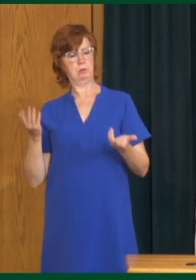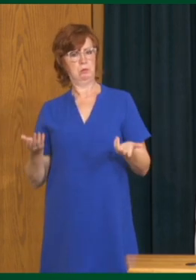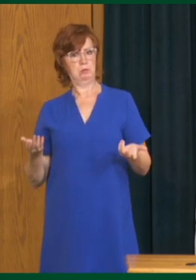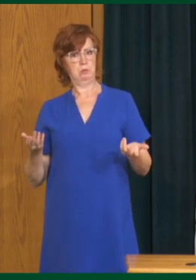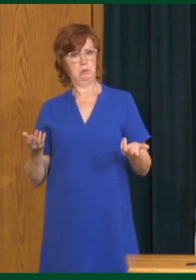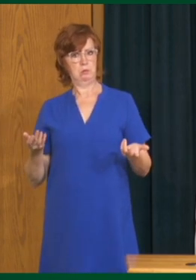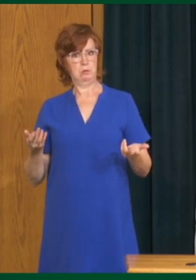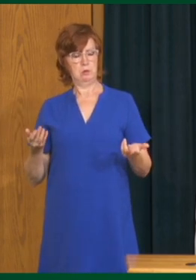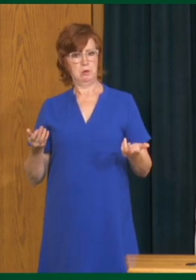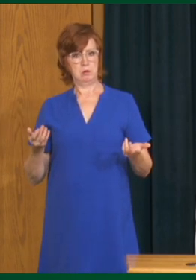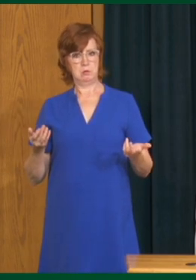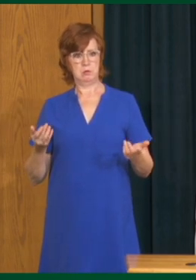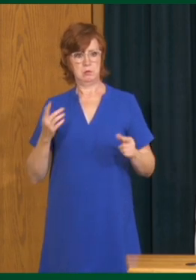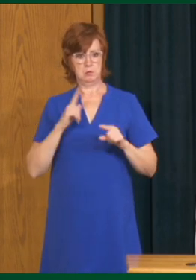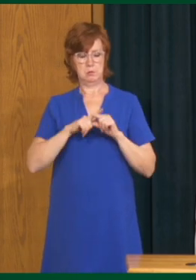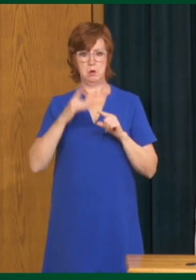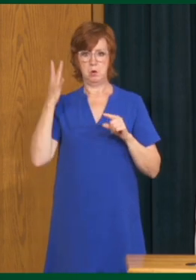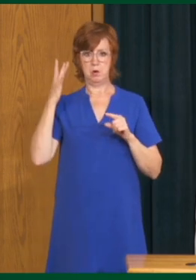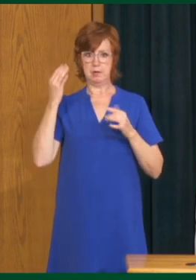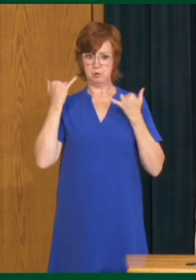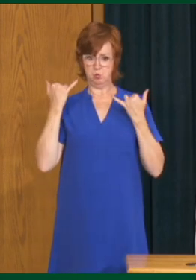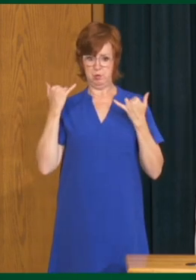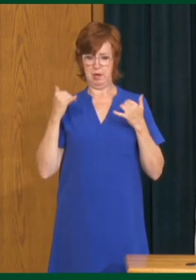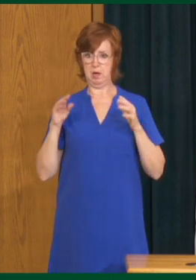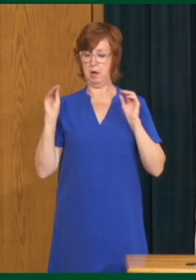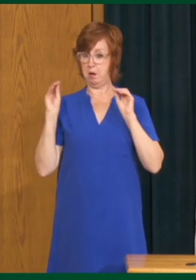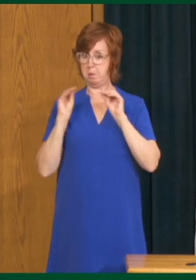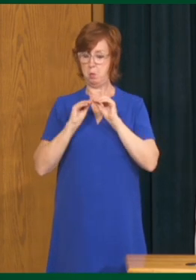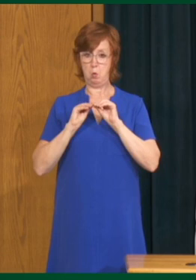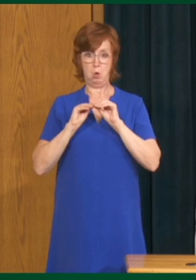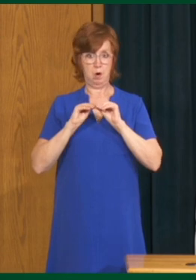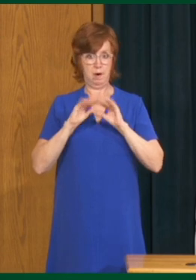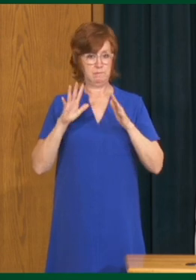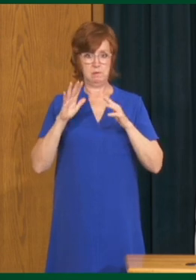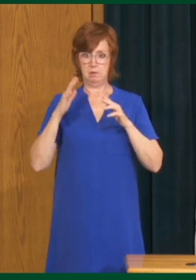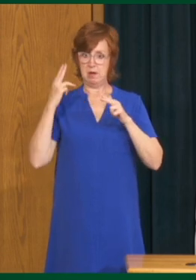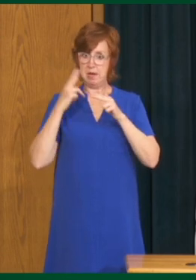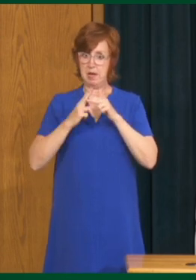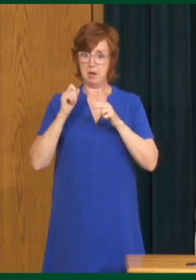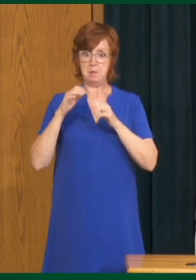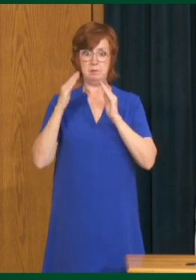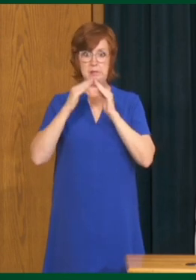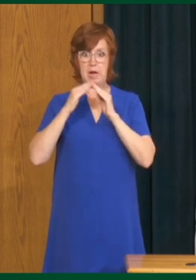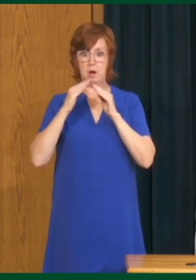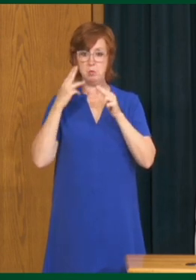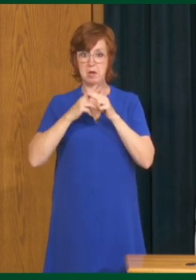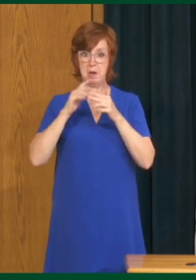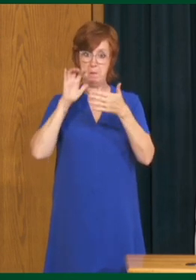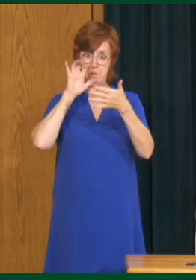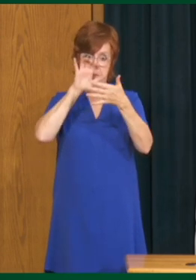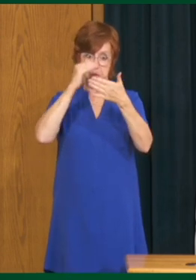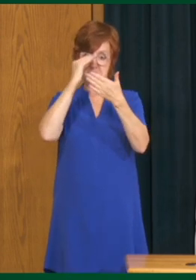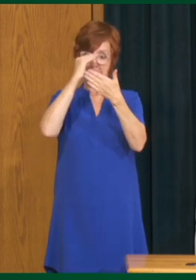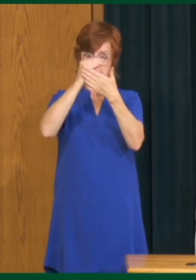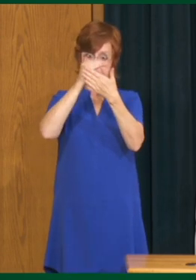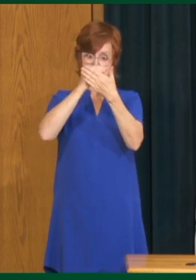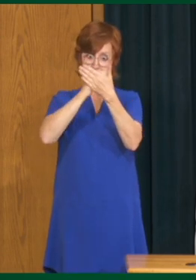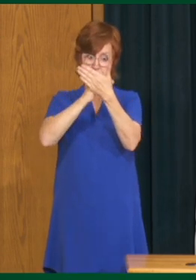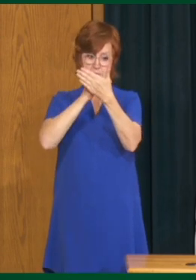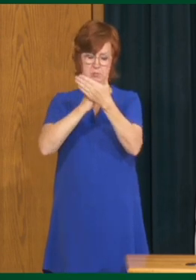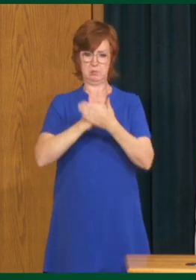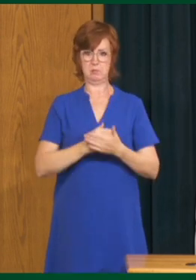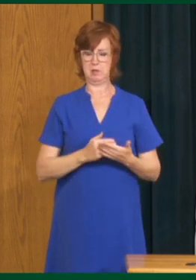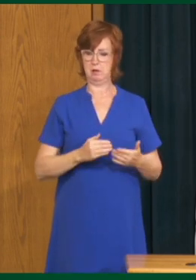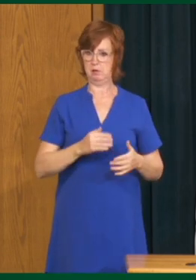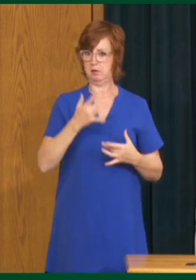up until this point, why haven't we seen this sort of detail? I'm sure people would like to know if there's an outbreak in, people having it in Kenora or Yorkton